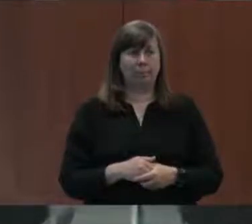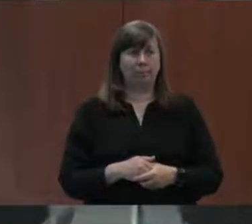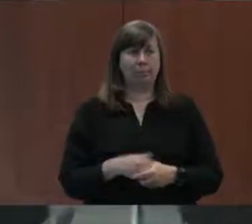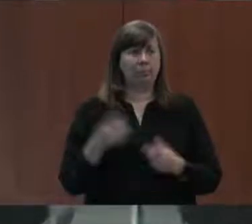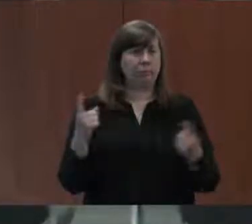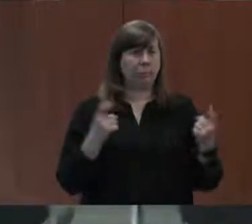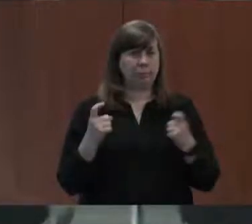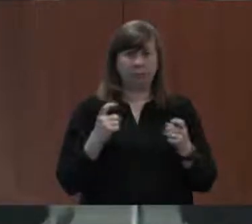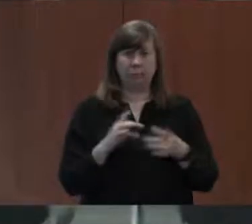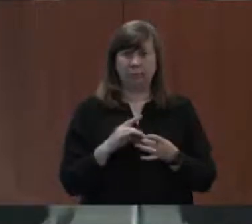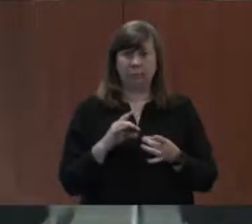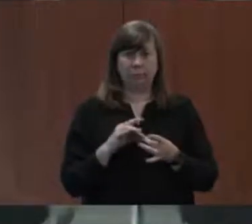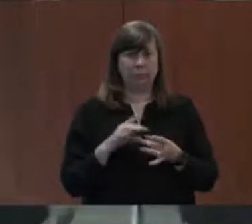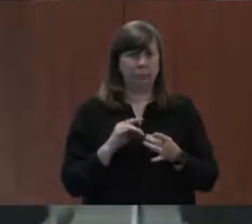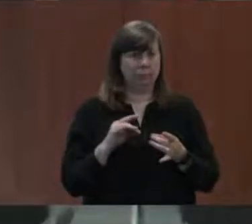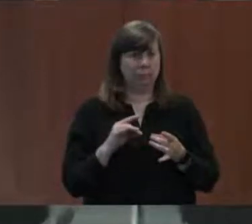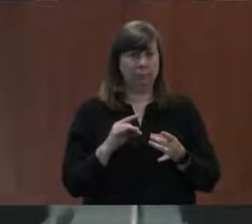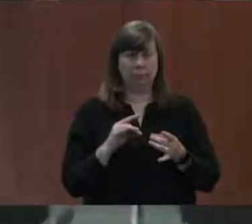Any questions or comments?